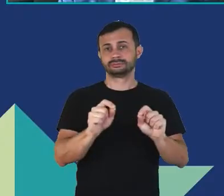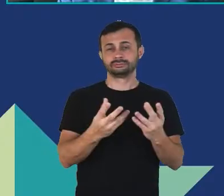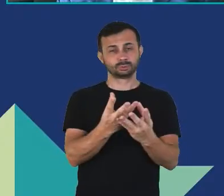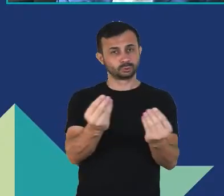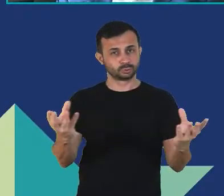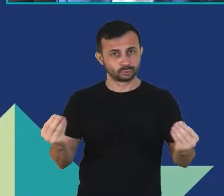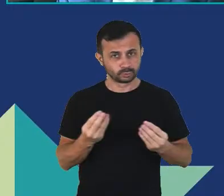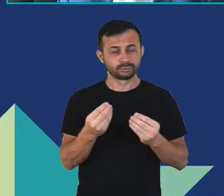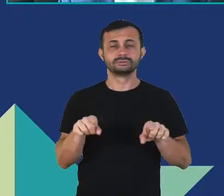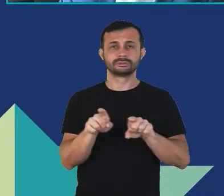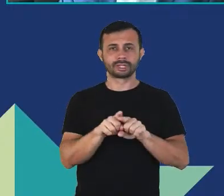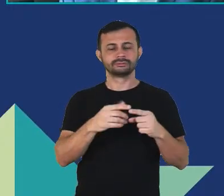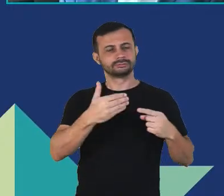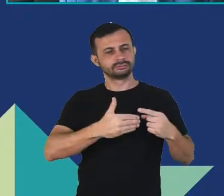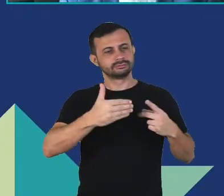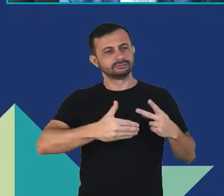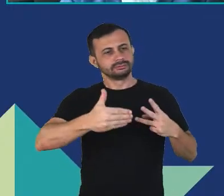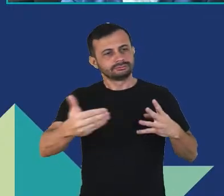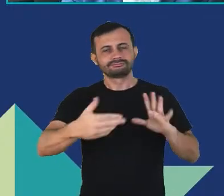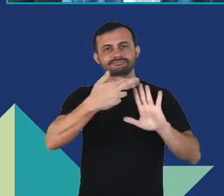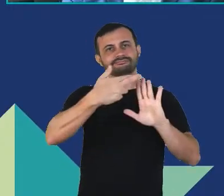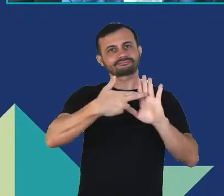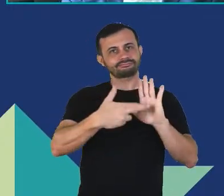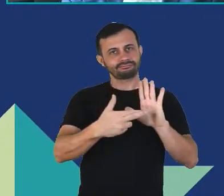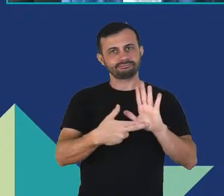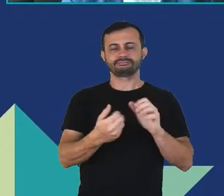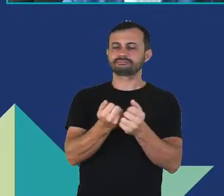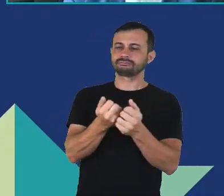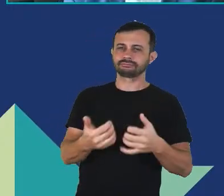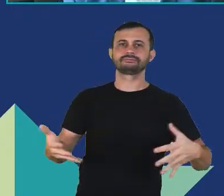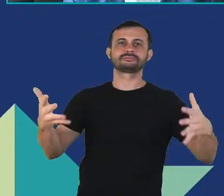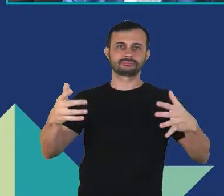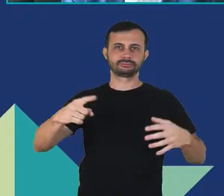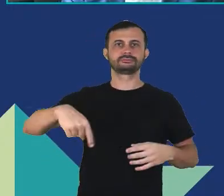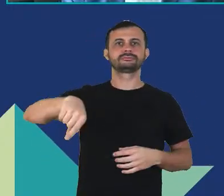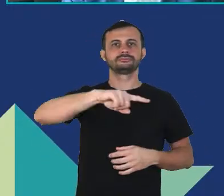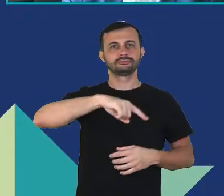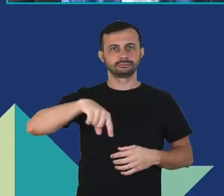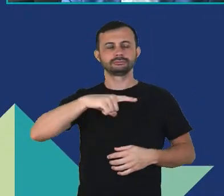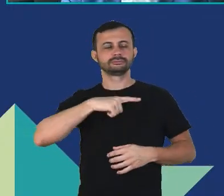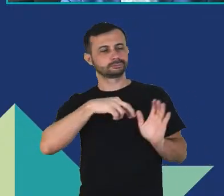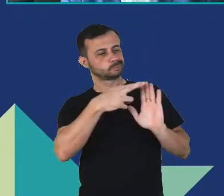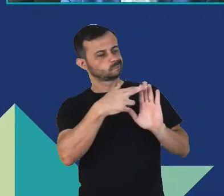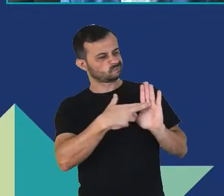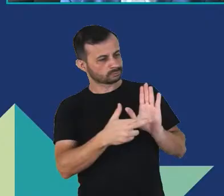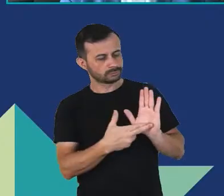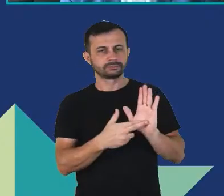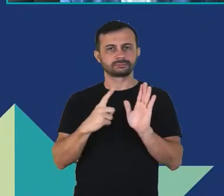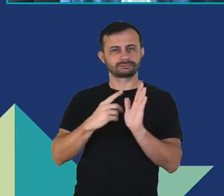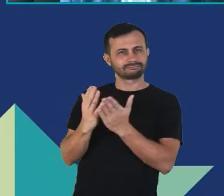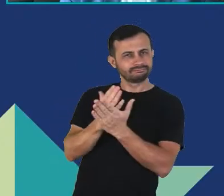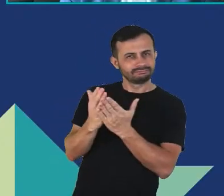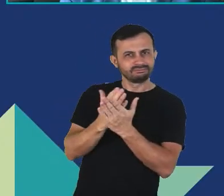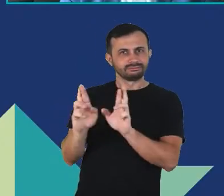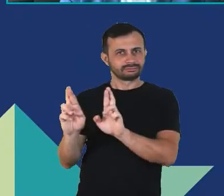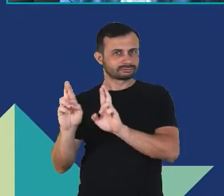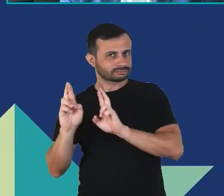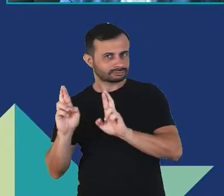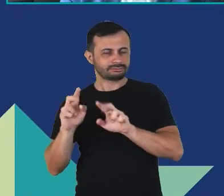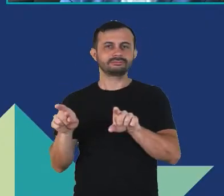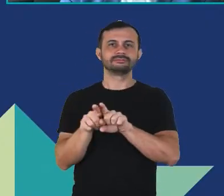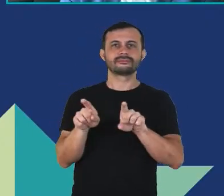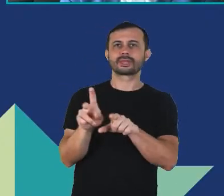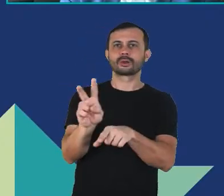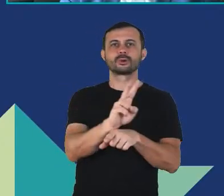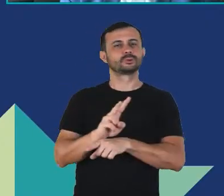roles, responsibility, control, critical controls, and reporting protocols, including water management. Sometimes